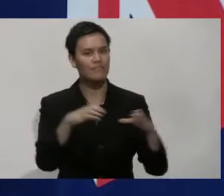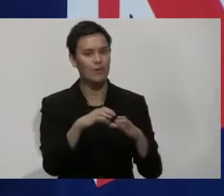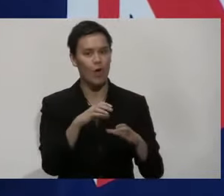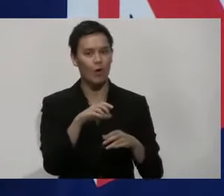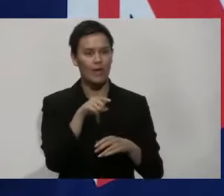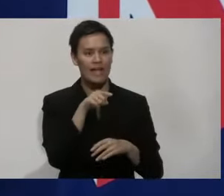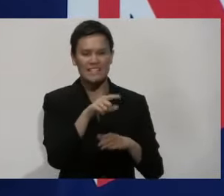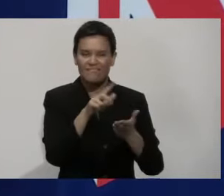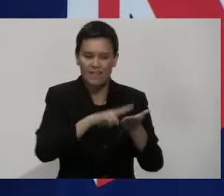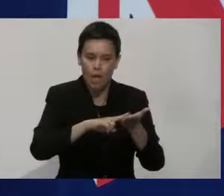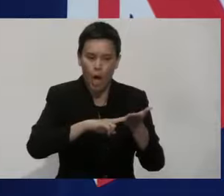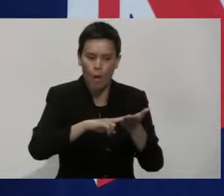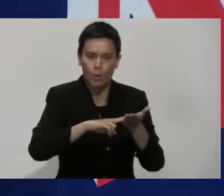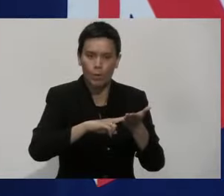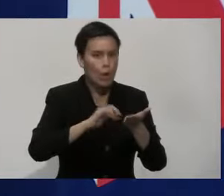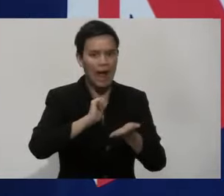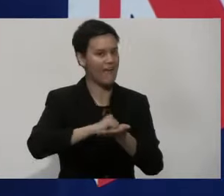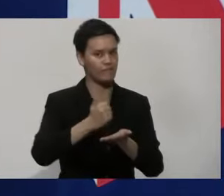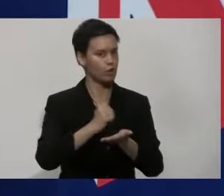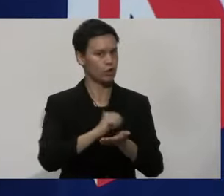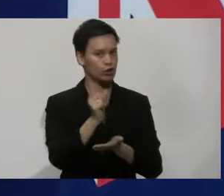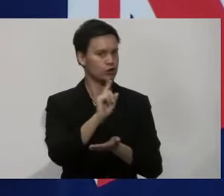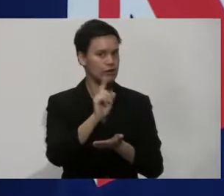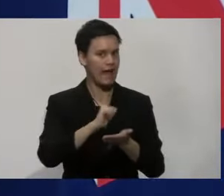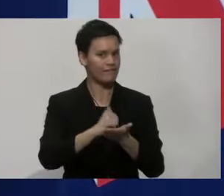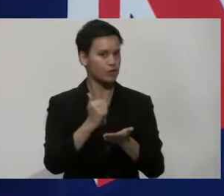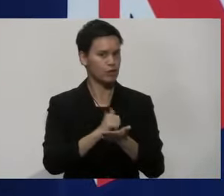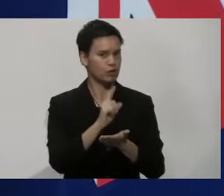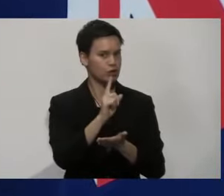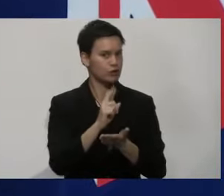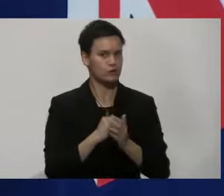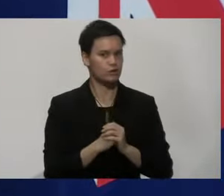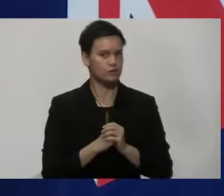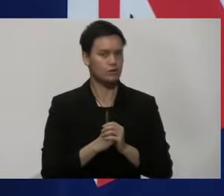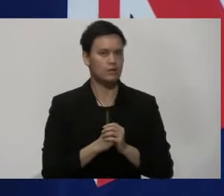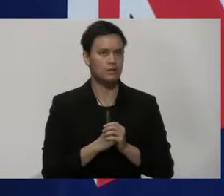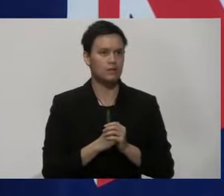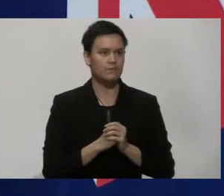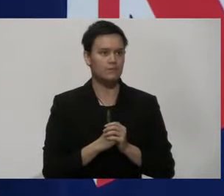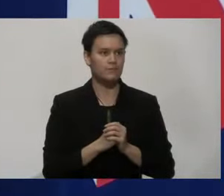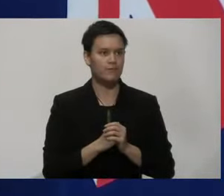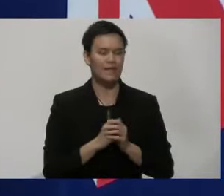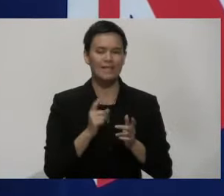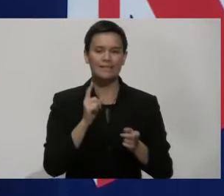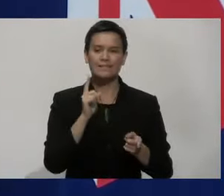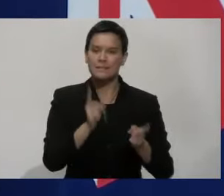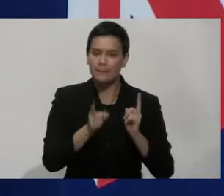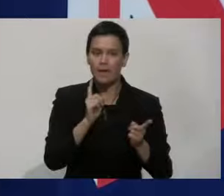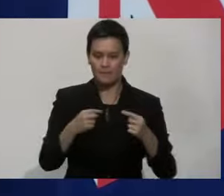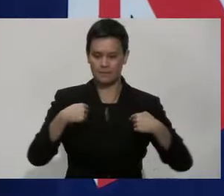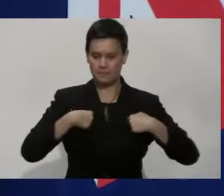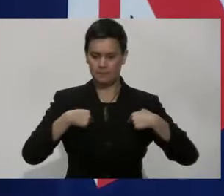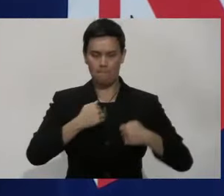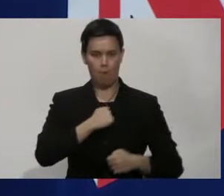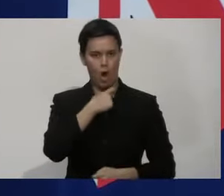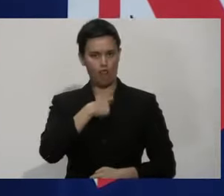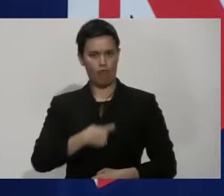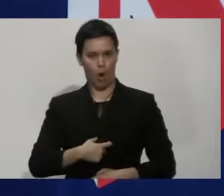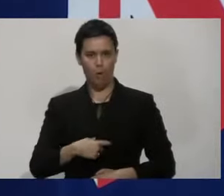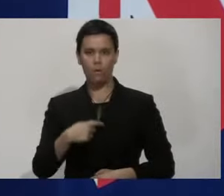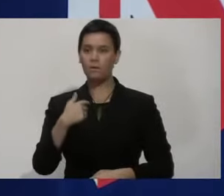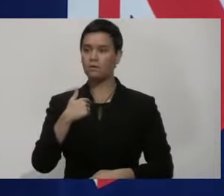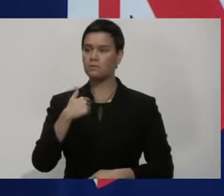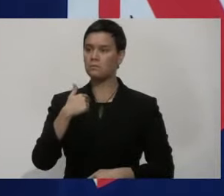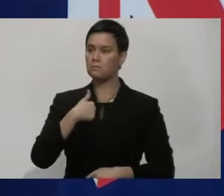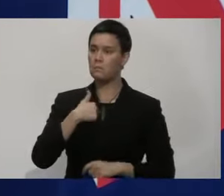you'll recognise that from time to time I do things as Prime Minister that do have government agencies in the background. Regardless, we